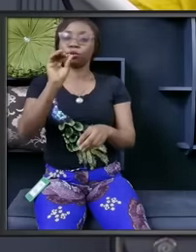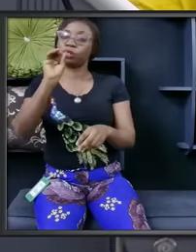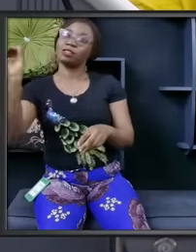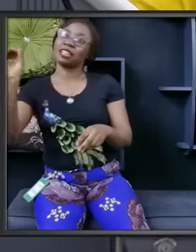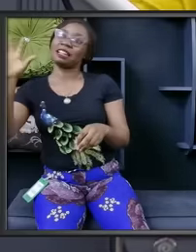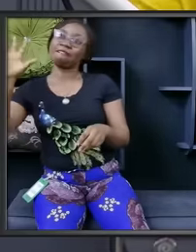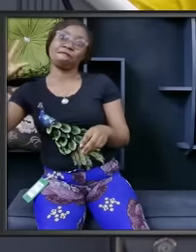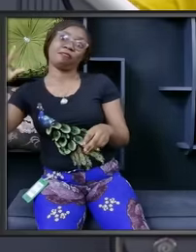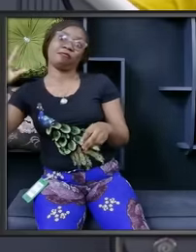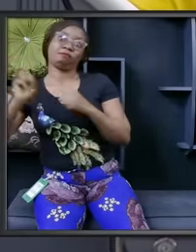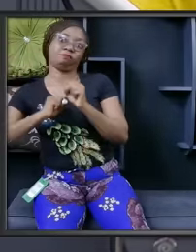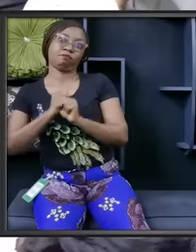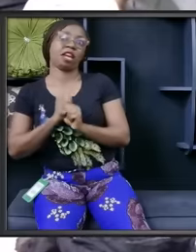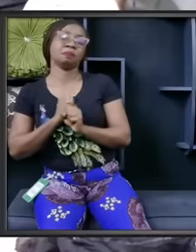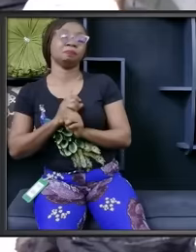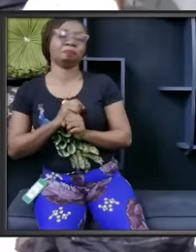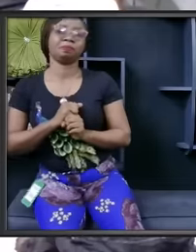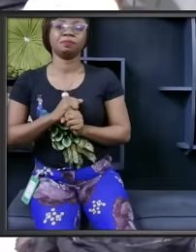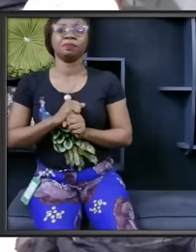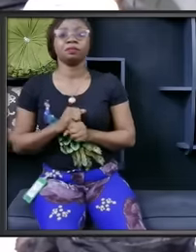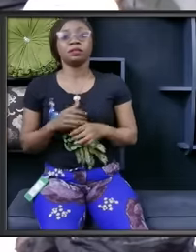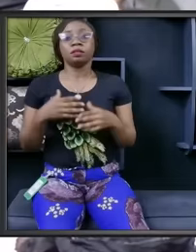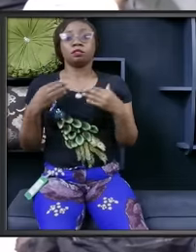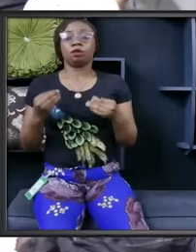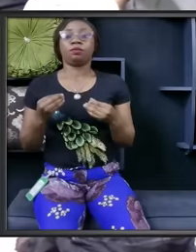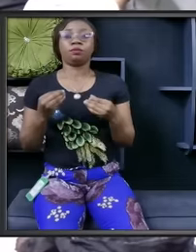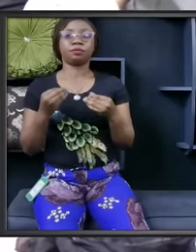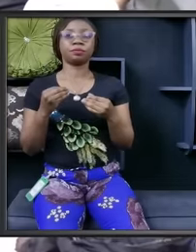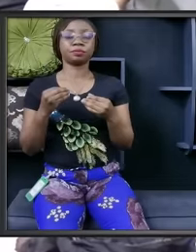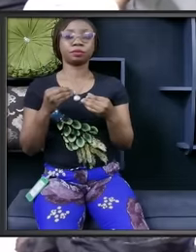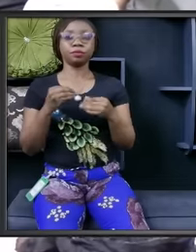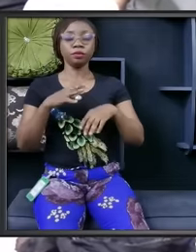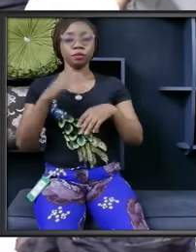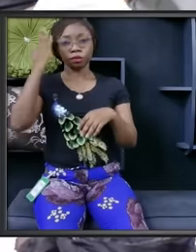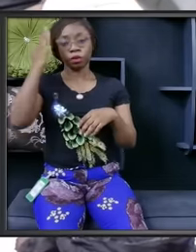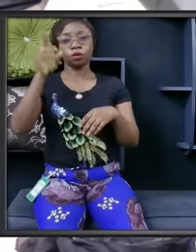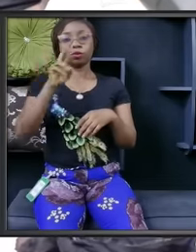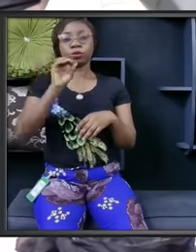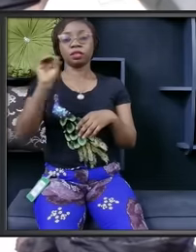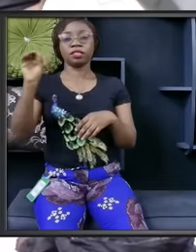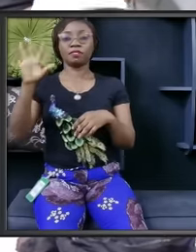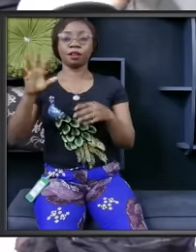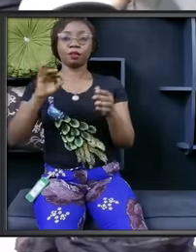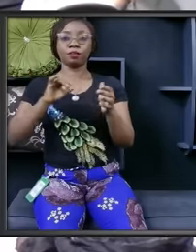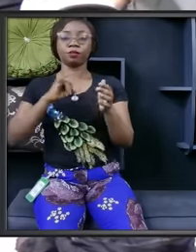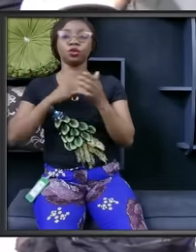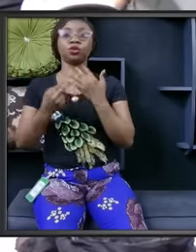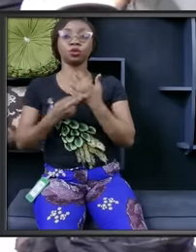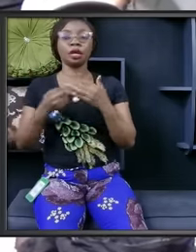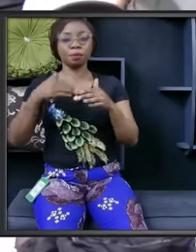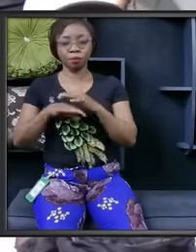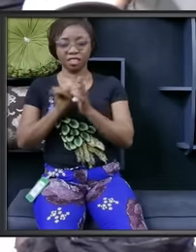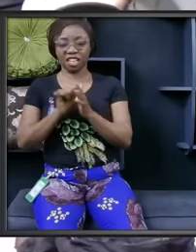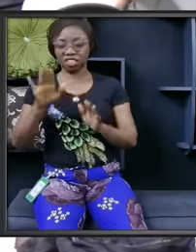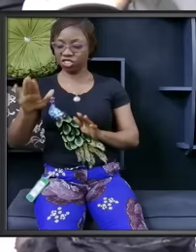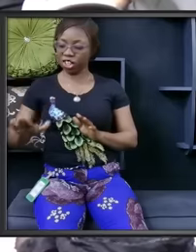2005. Mm-hmm. Continue. So now, because I 2005 June, now I born that child where I carry.